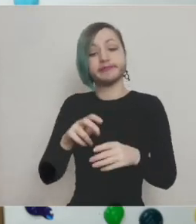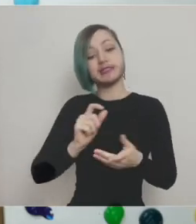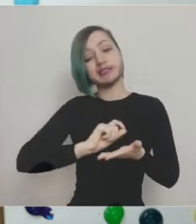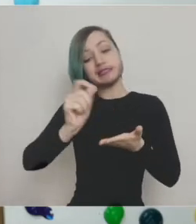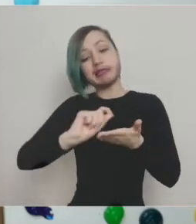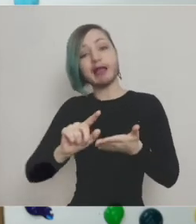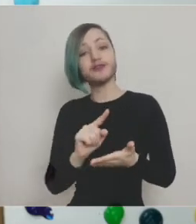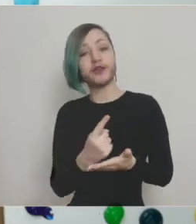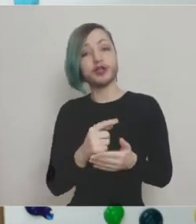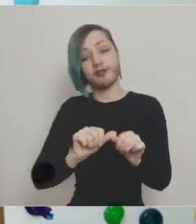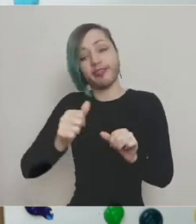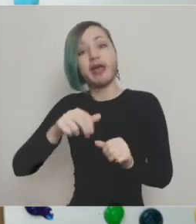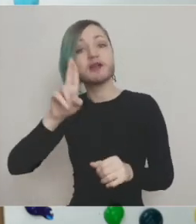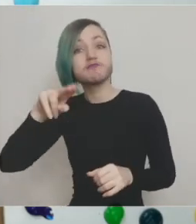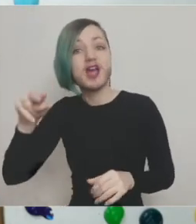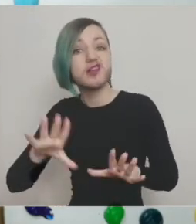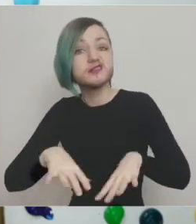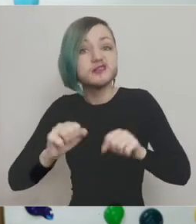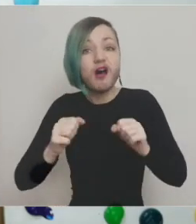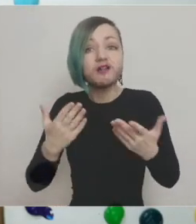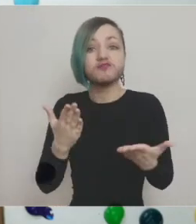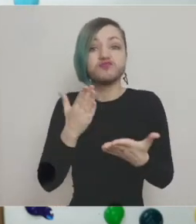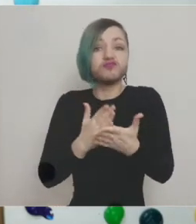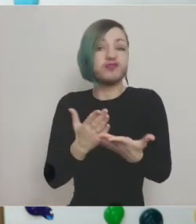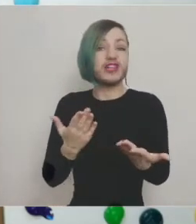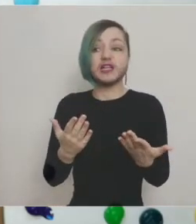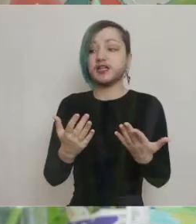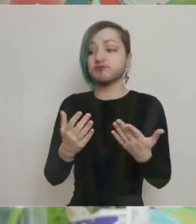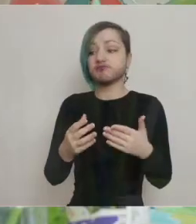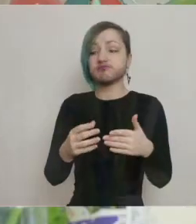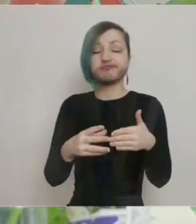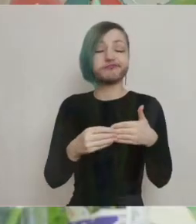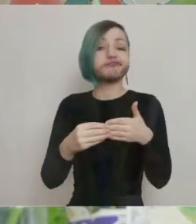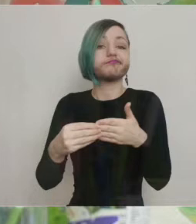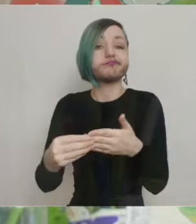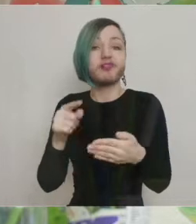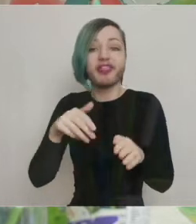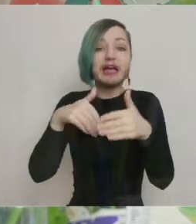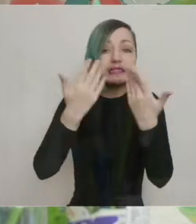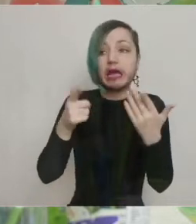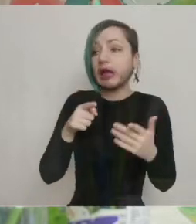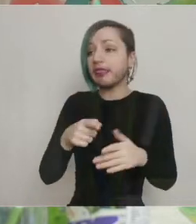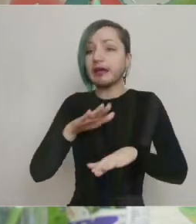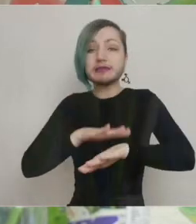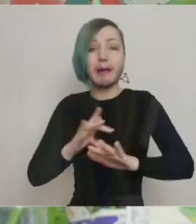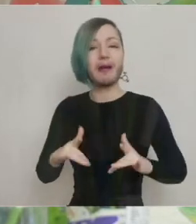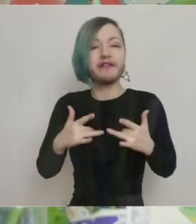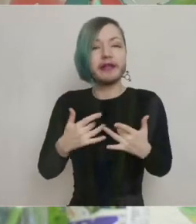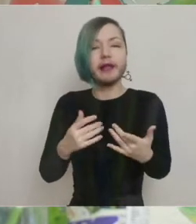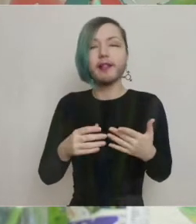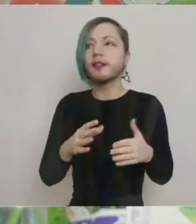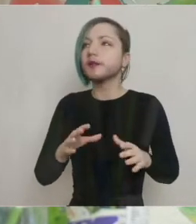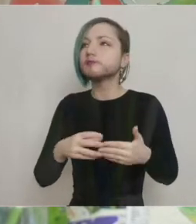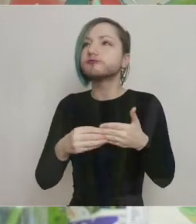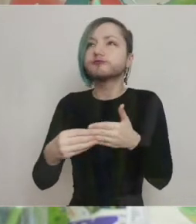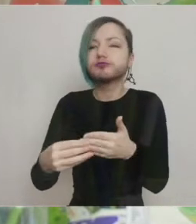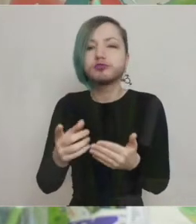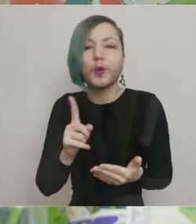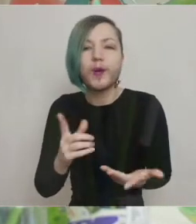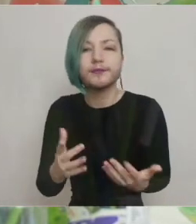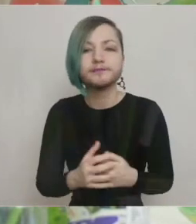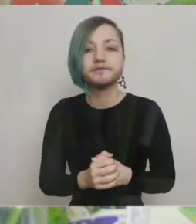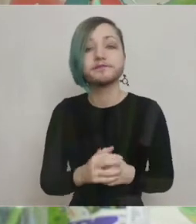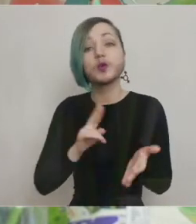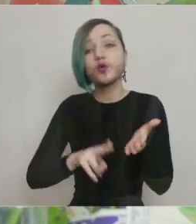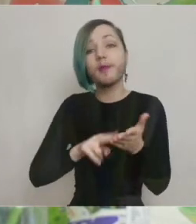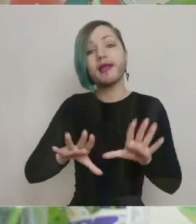just start painting. And it'll be whatever I feel like doing in the day, in the moment. I typically start off all of my work with